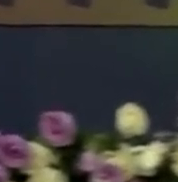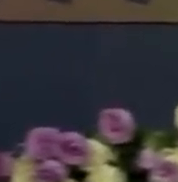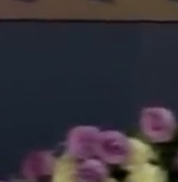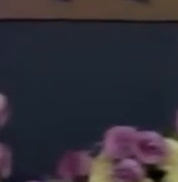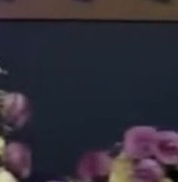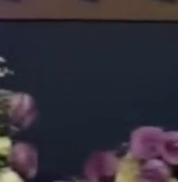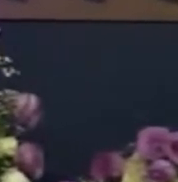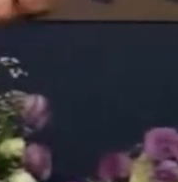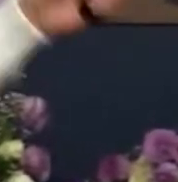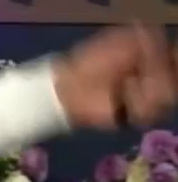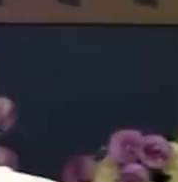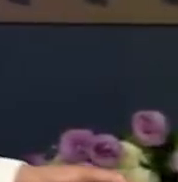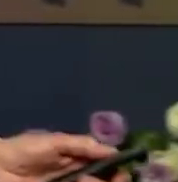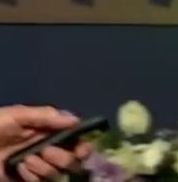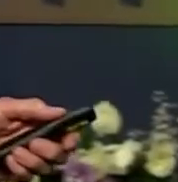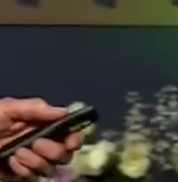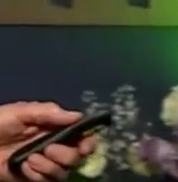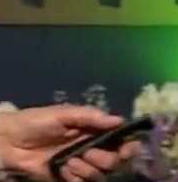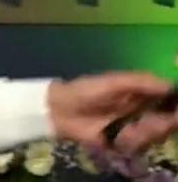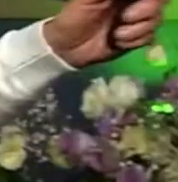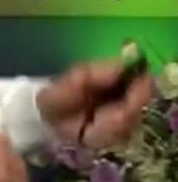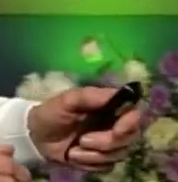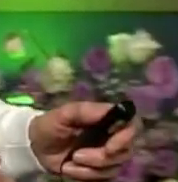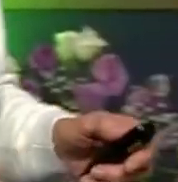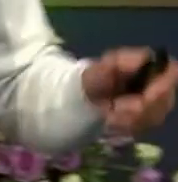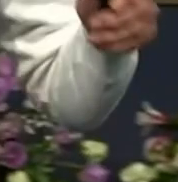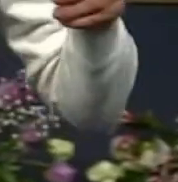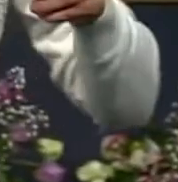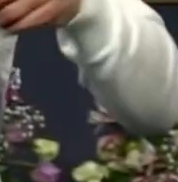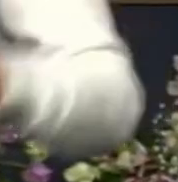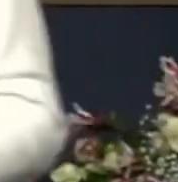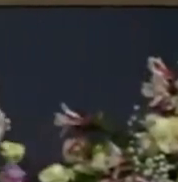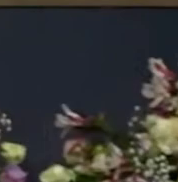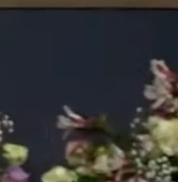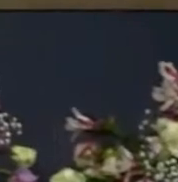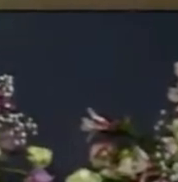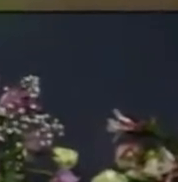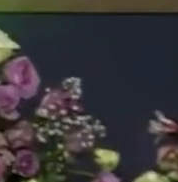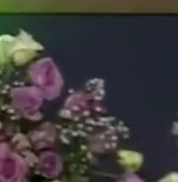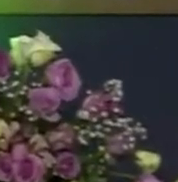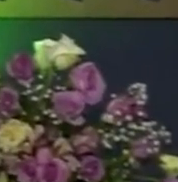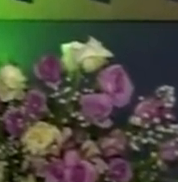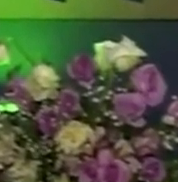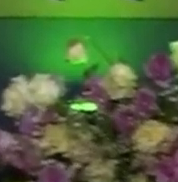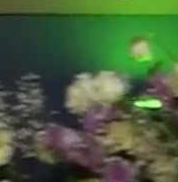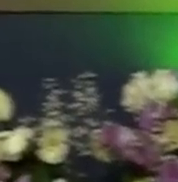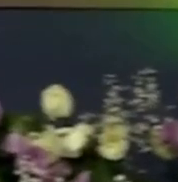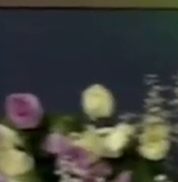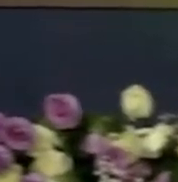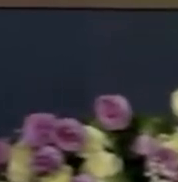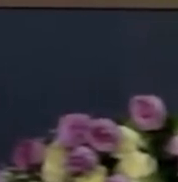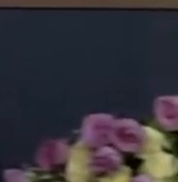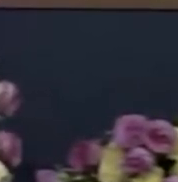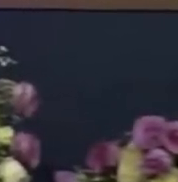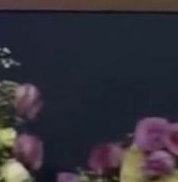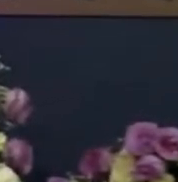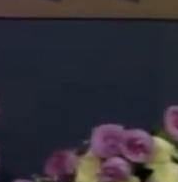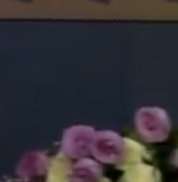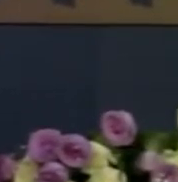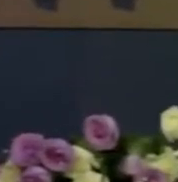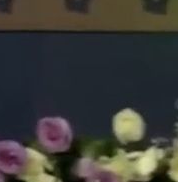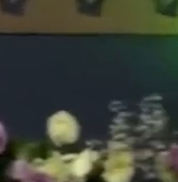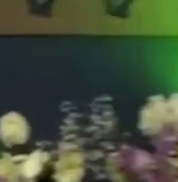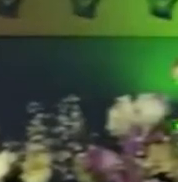these secrets are very simple, but it takes discipline to do them, right? So have